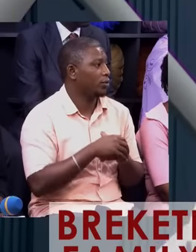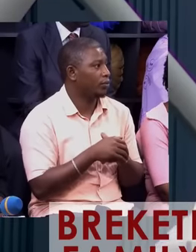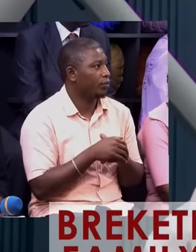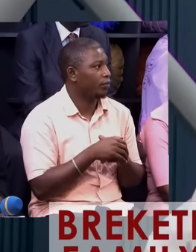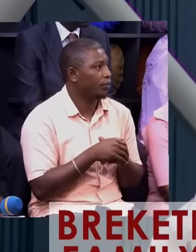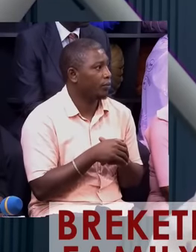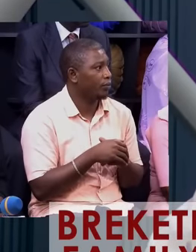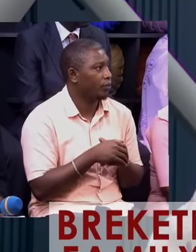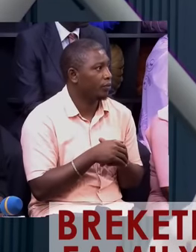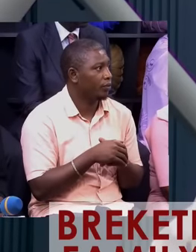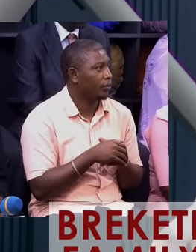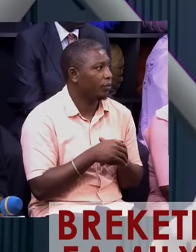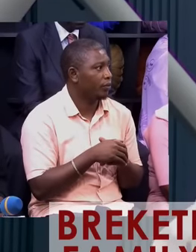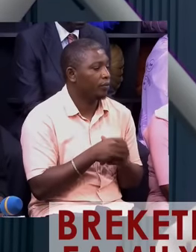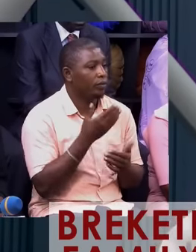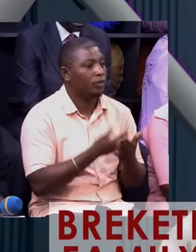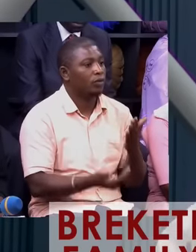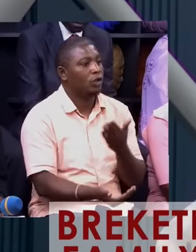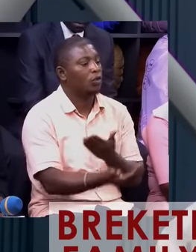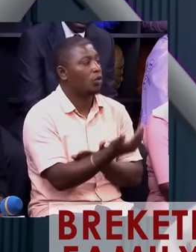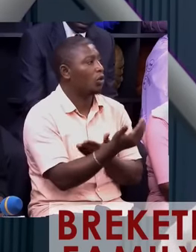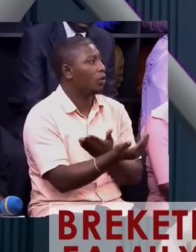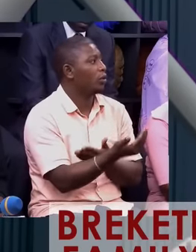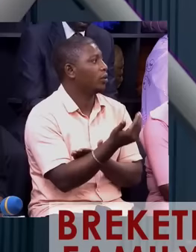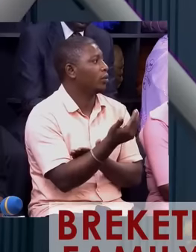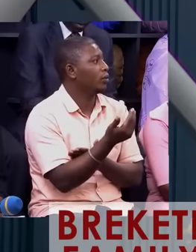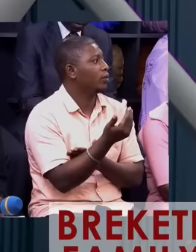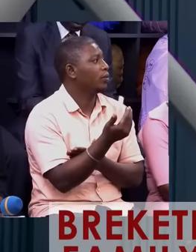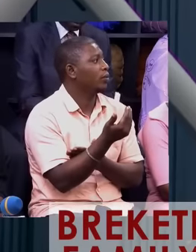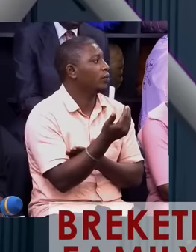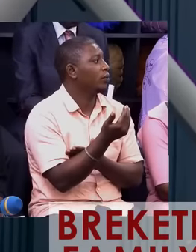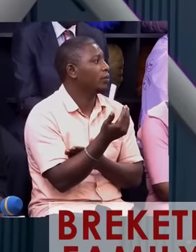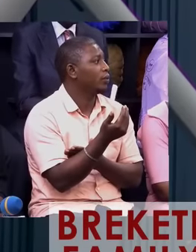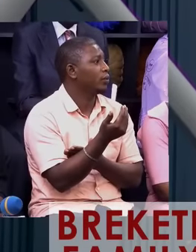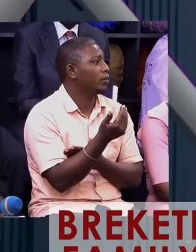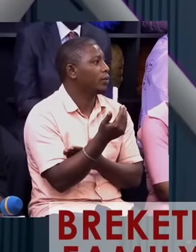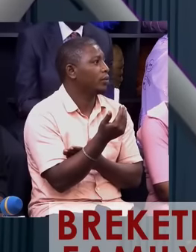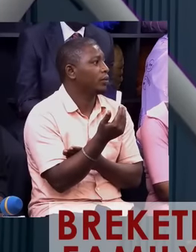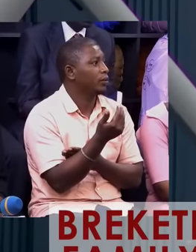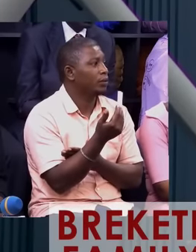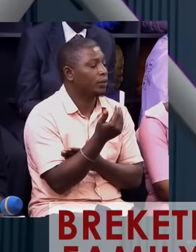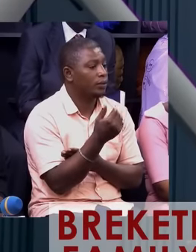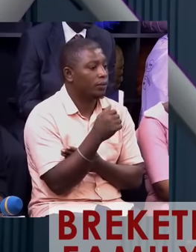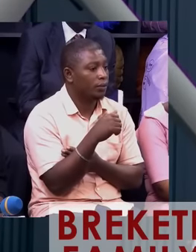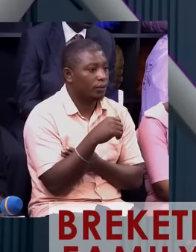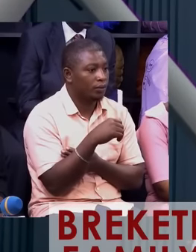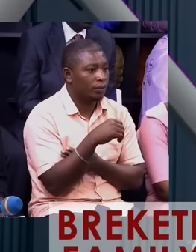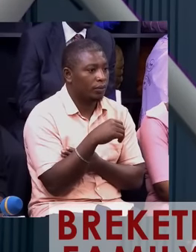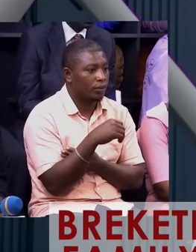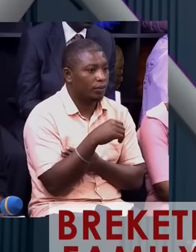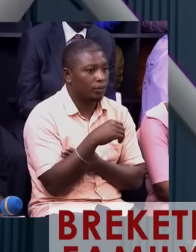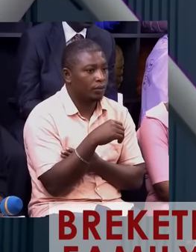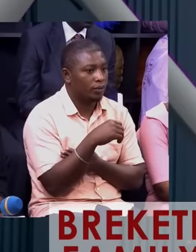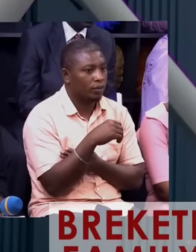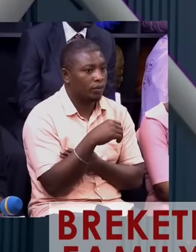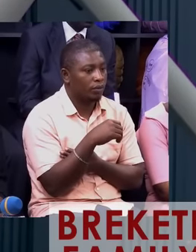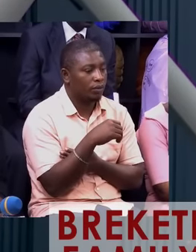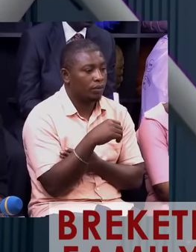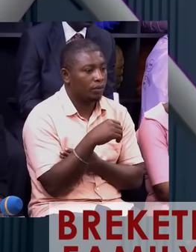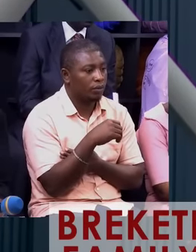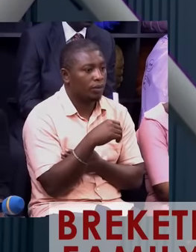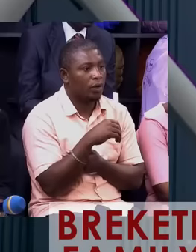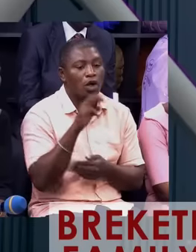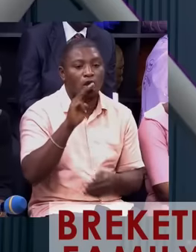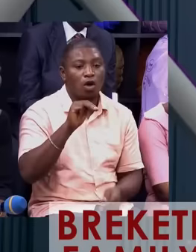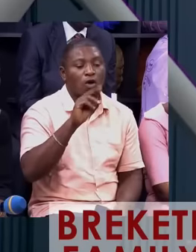good morning hello good morning yes where from good morning